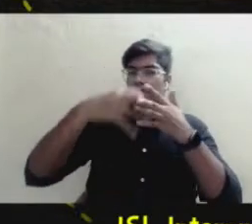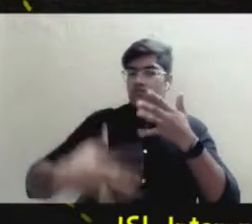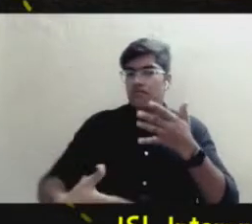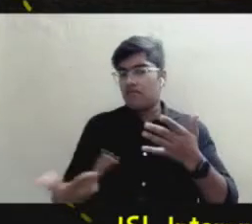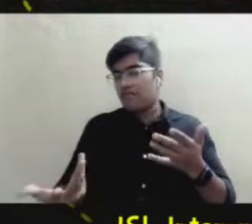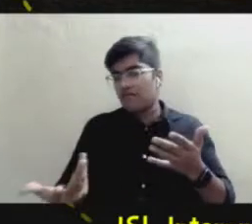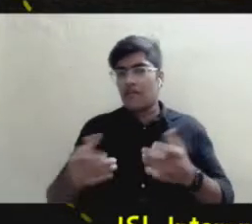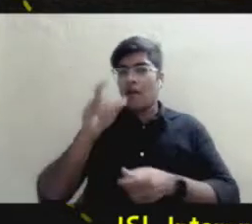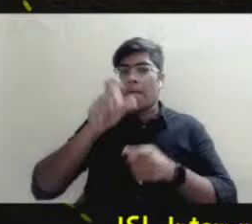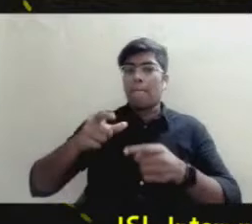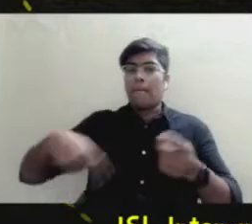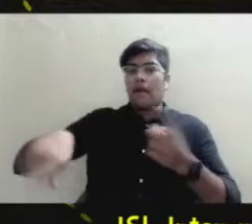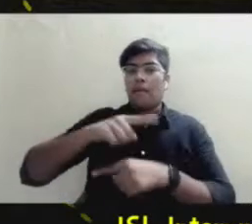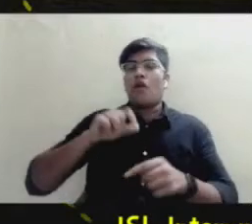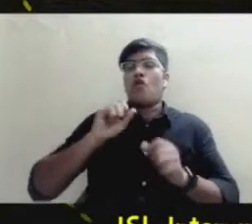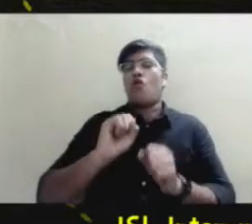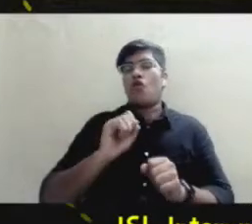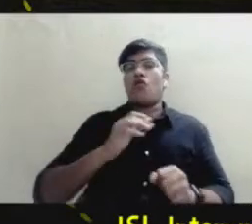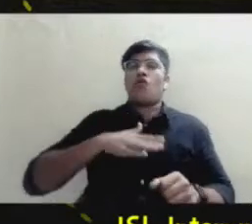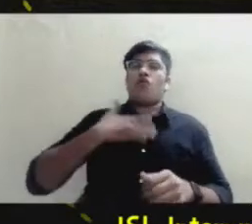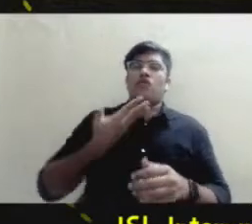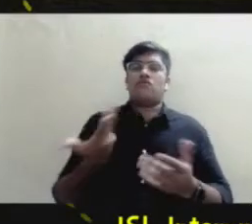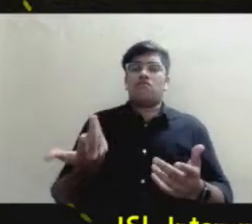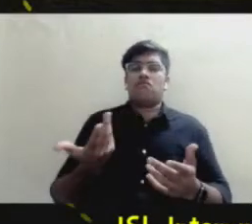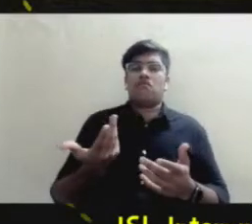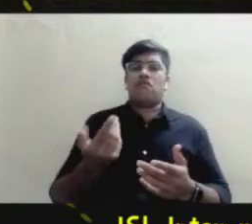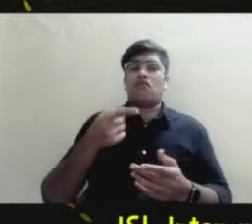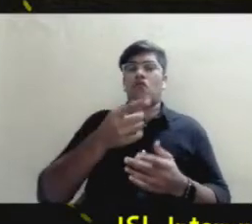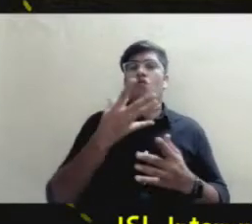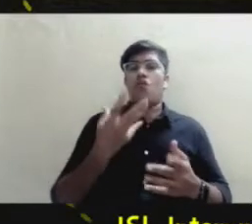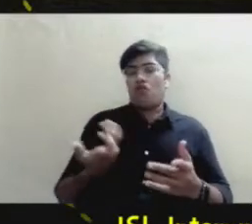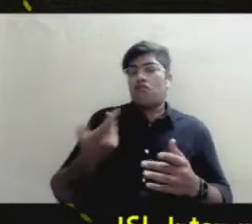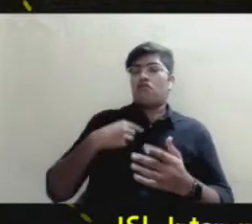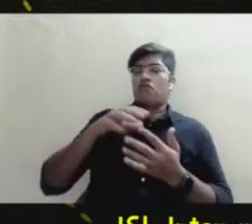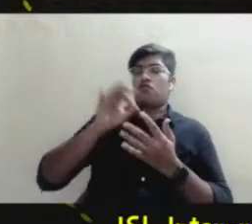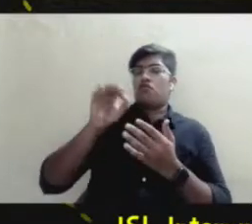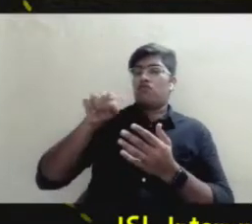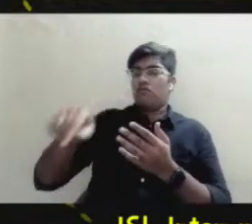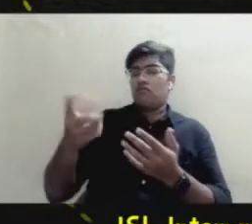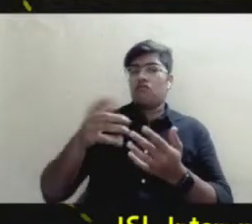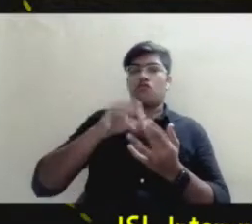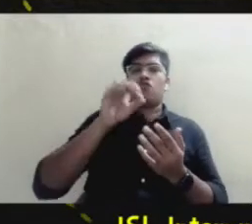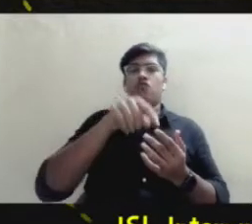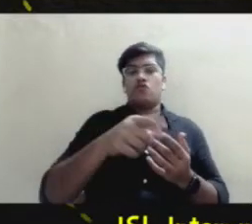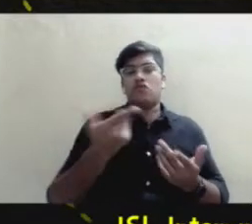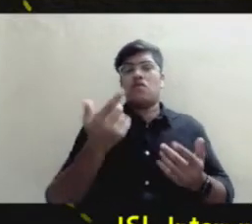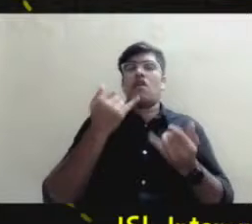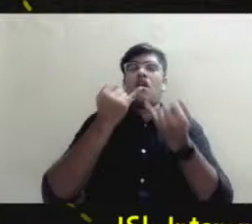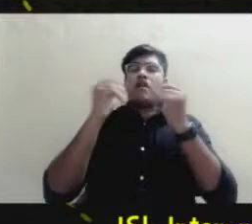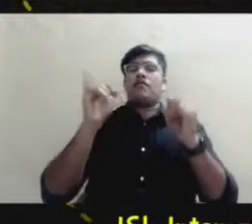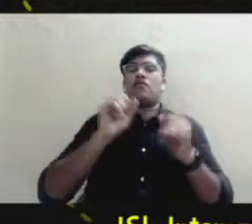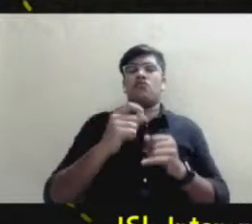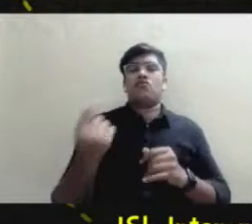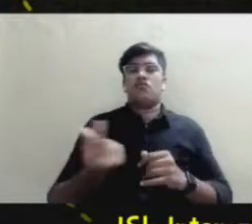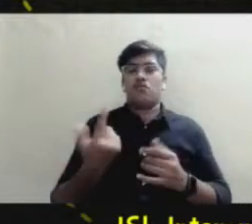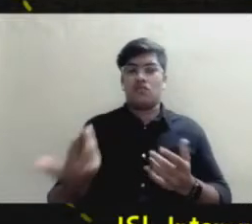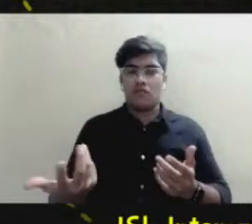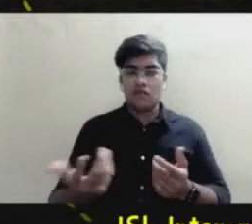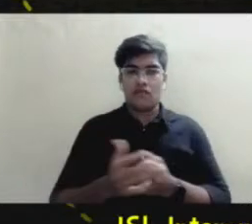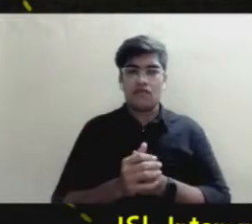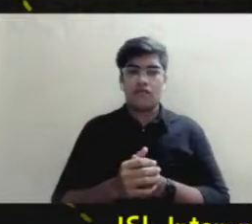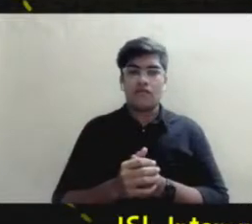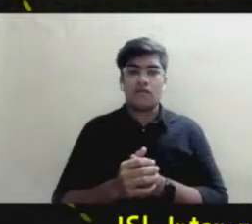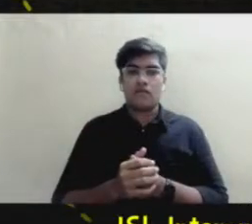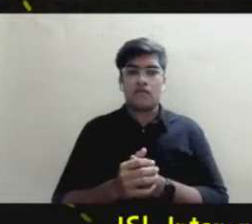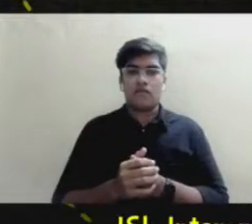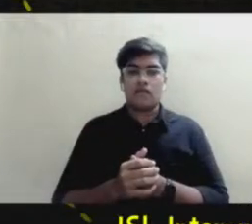human beings actually assert themselves. They are things that liberate us at multiple levels in our spirit. And I think that is partly why there's also